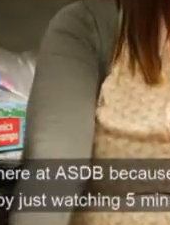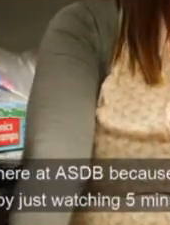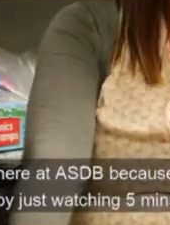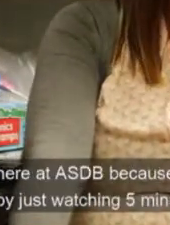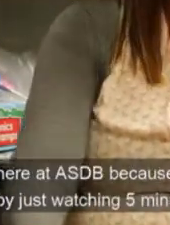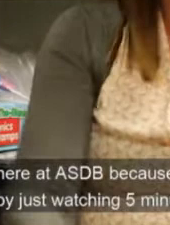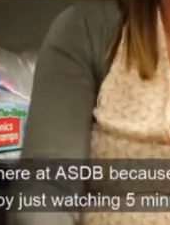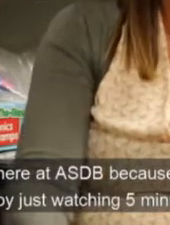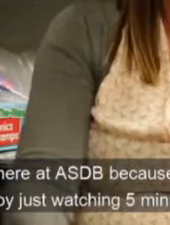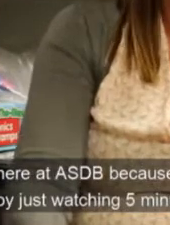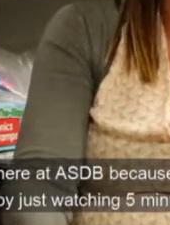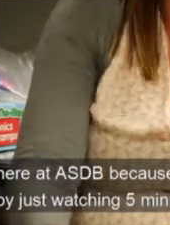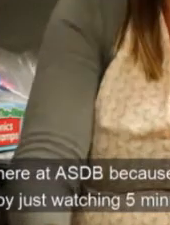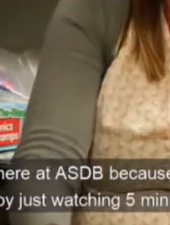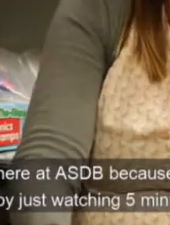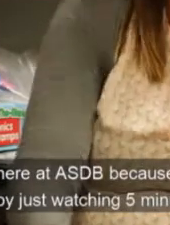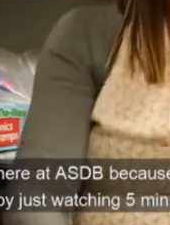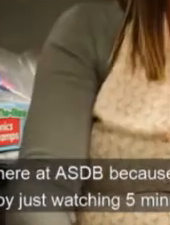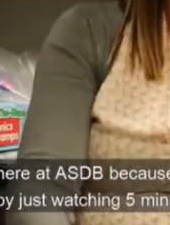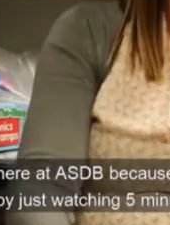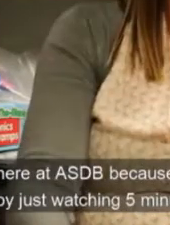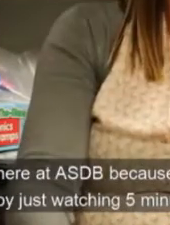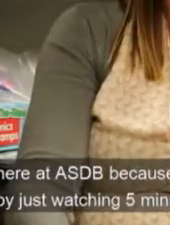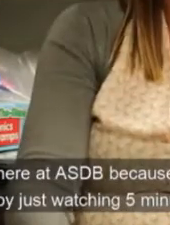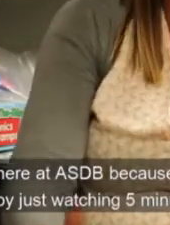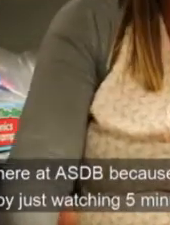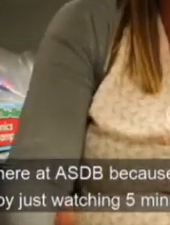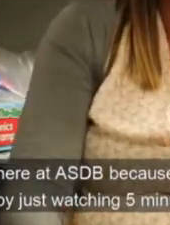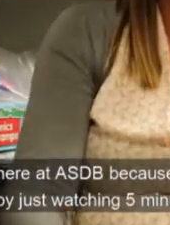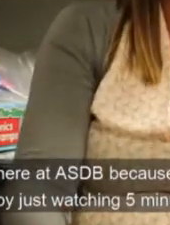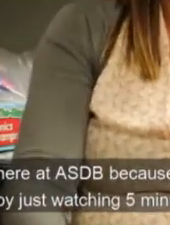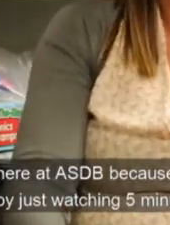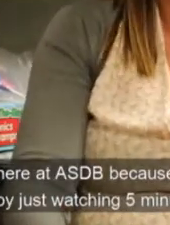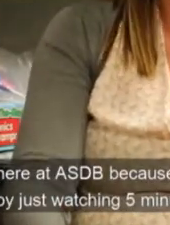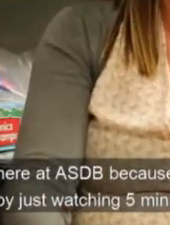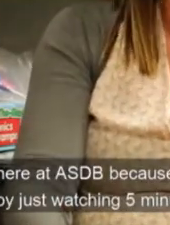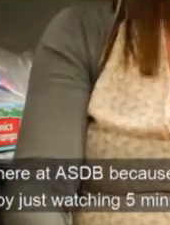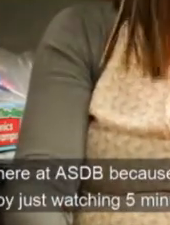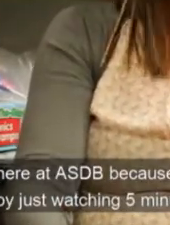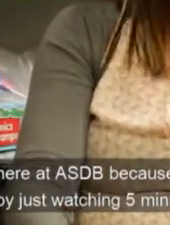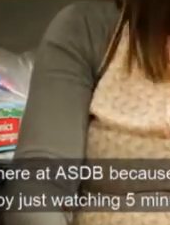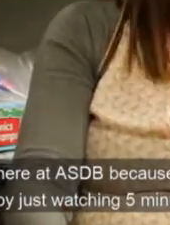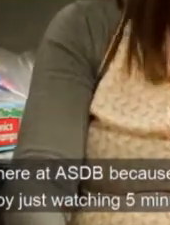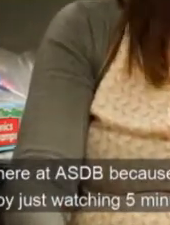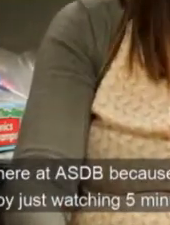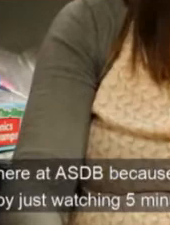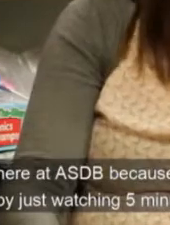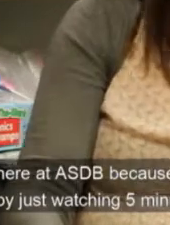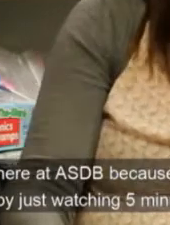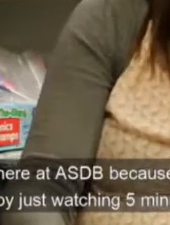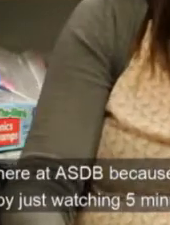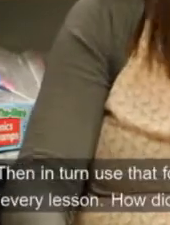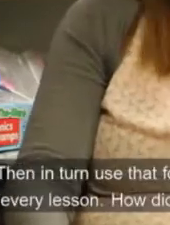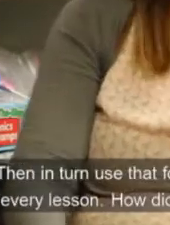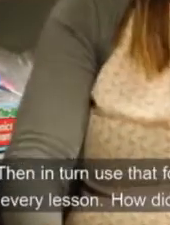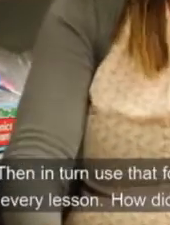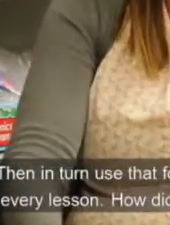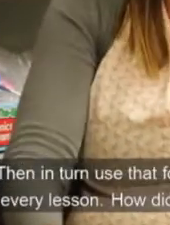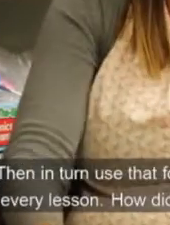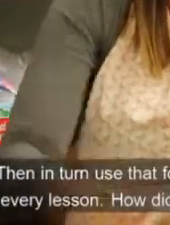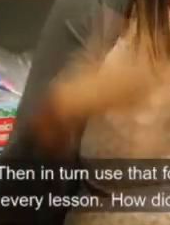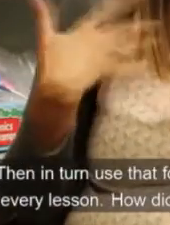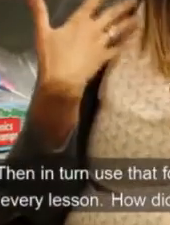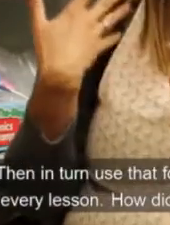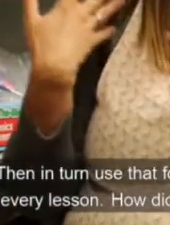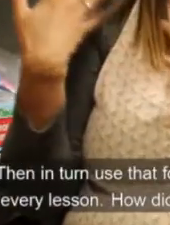at ASDB, because we have so much potential in every one of us that I learned so much by just watching 5 minutes of what you do, and